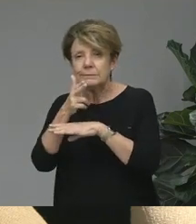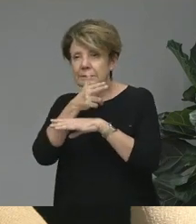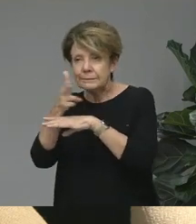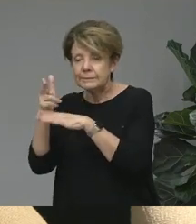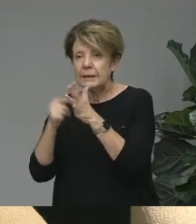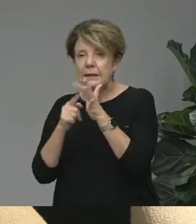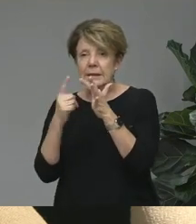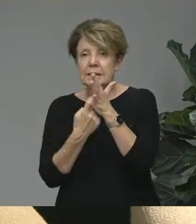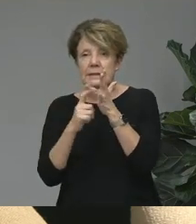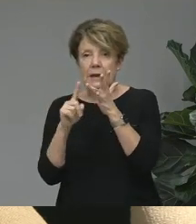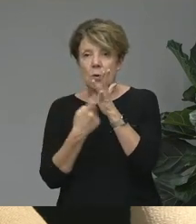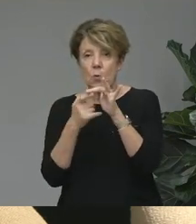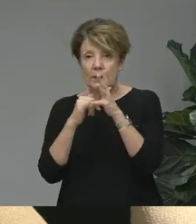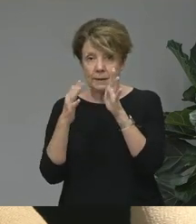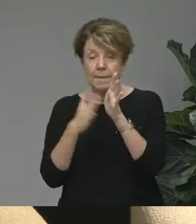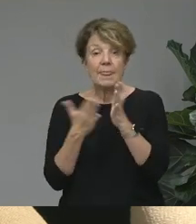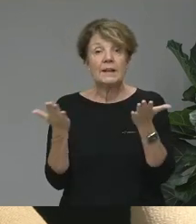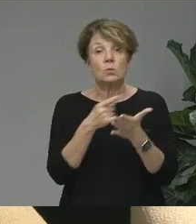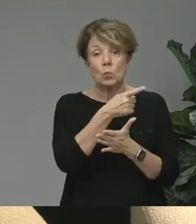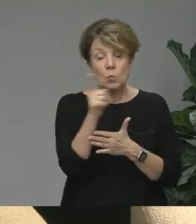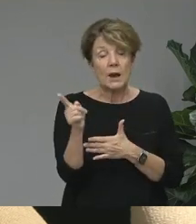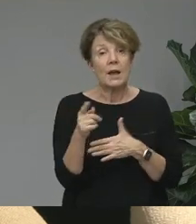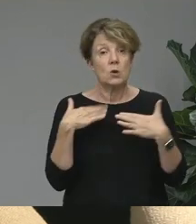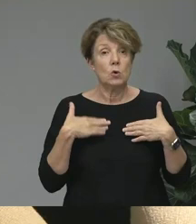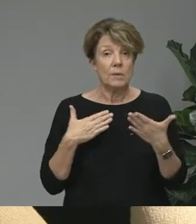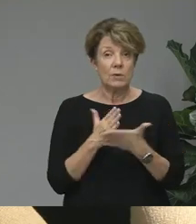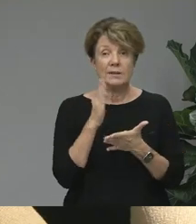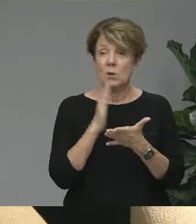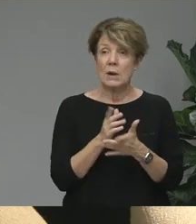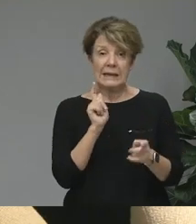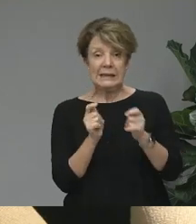tested and frequently ignored and most